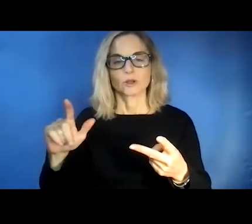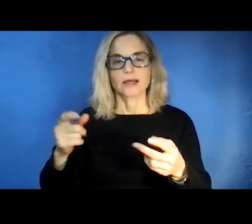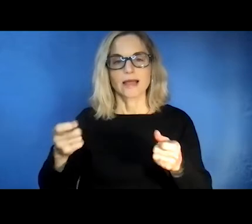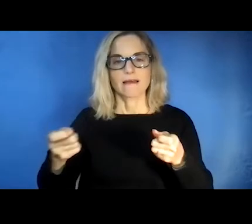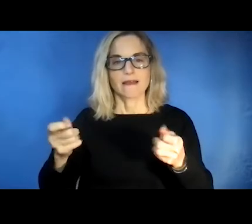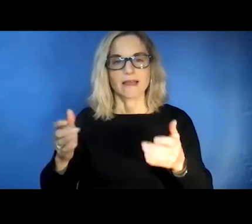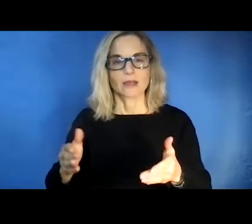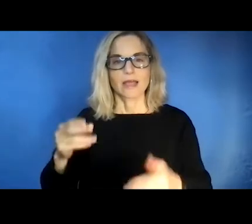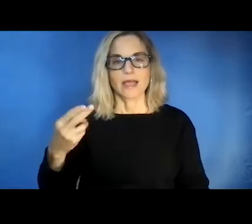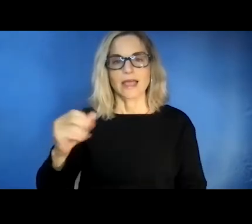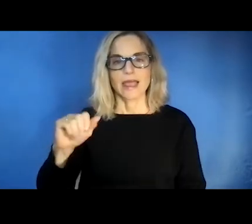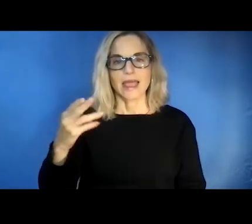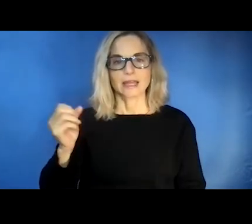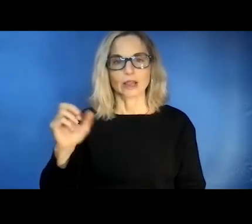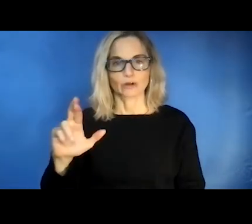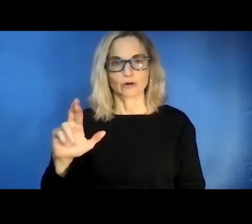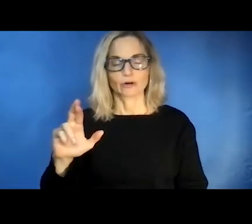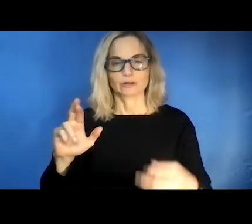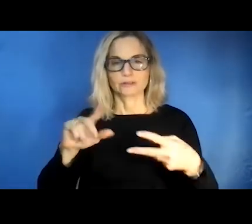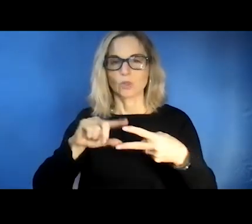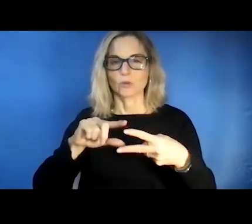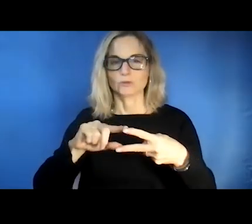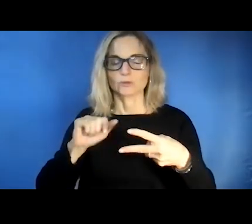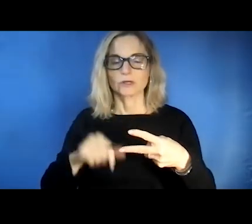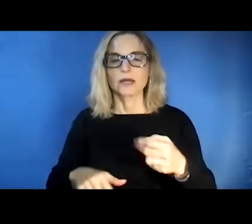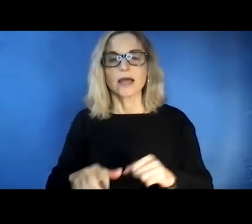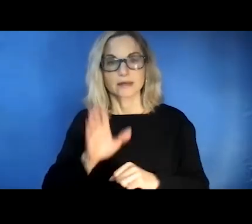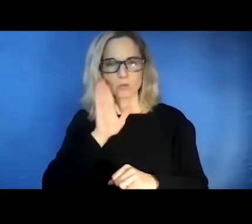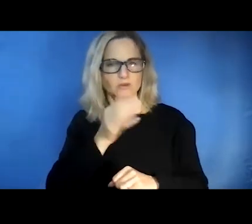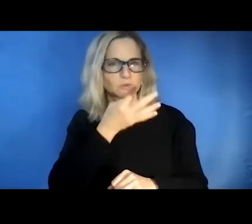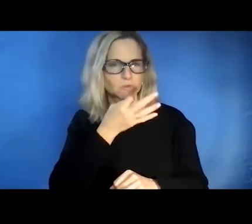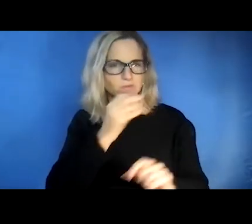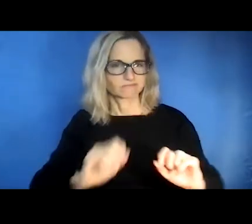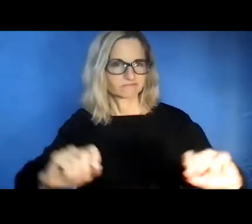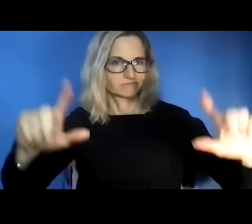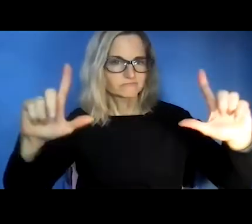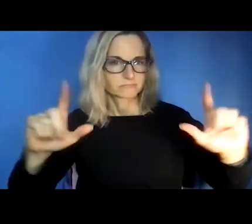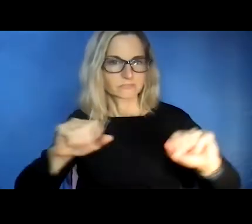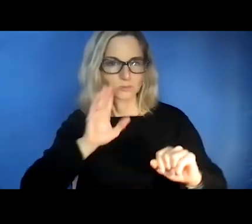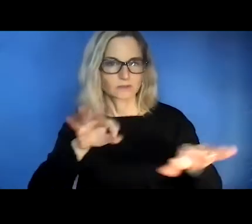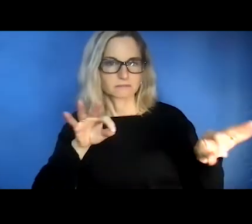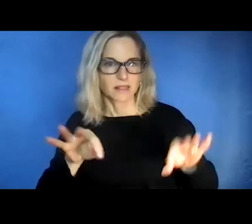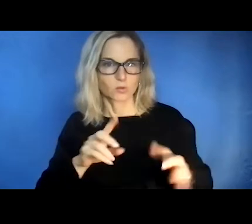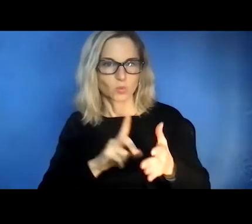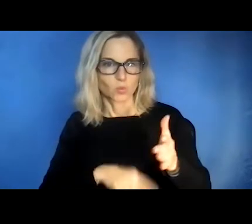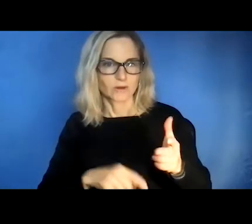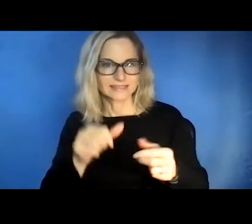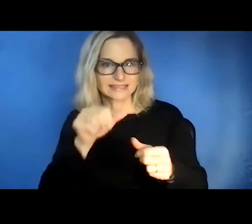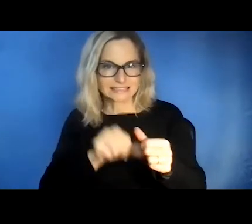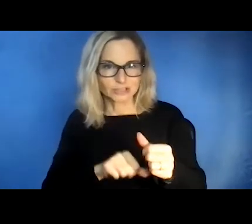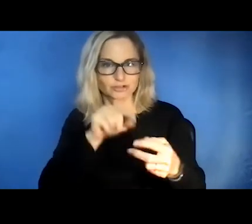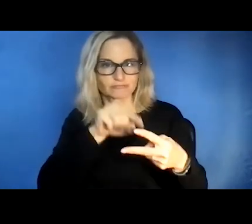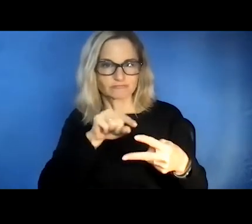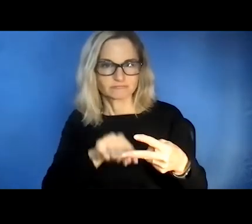some more, you can see more details on what each of these positions offers. For